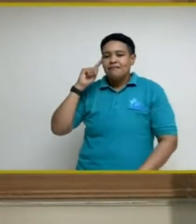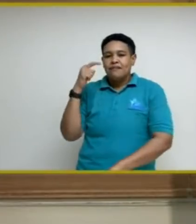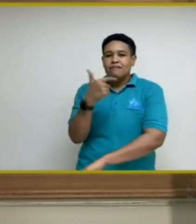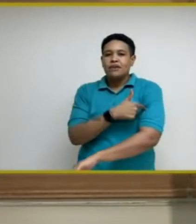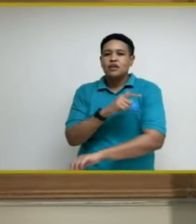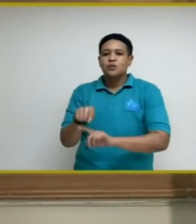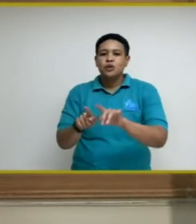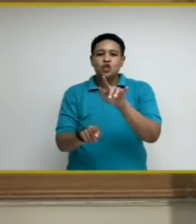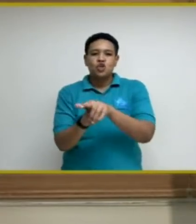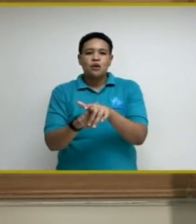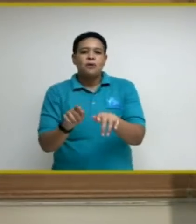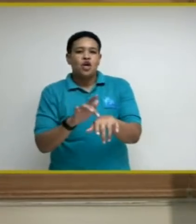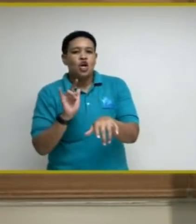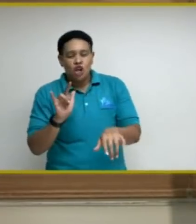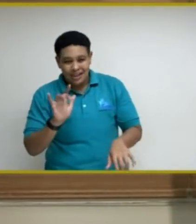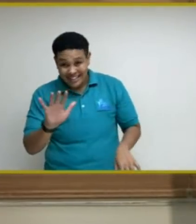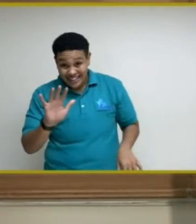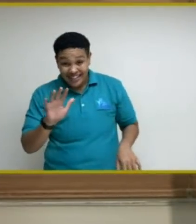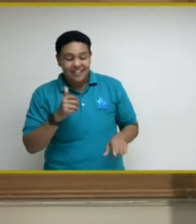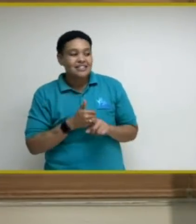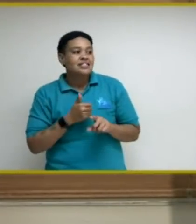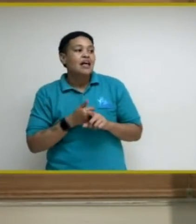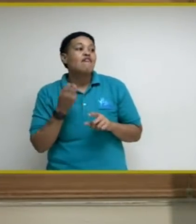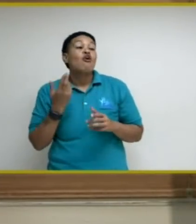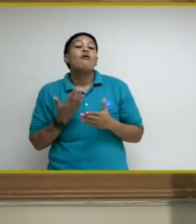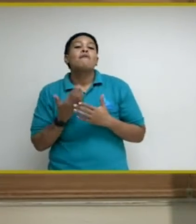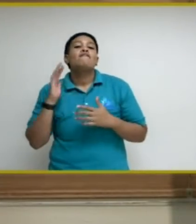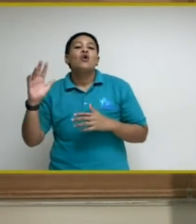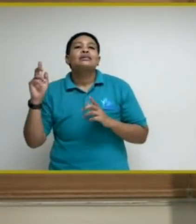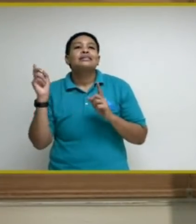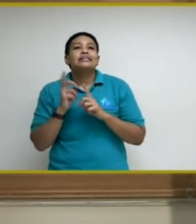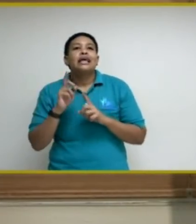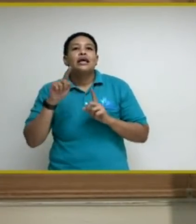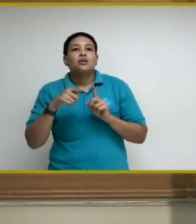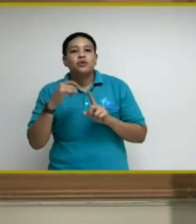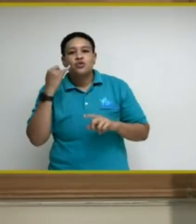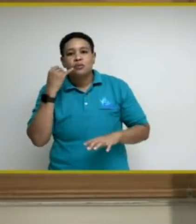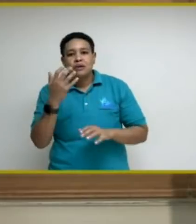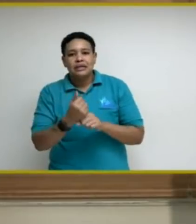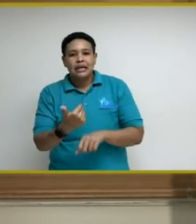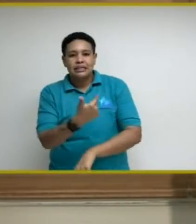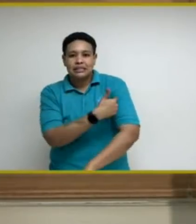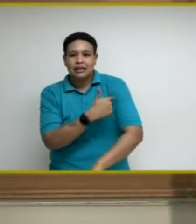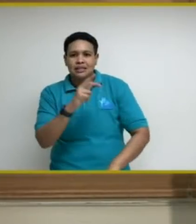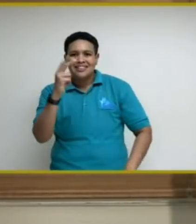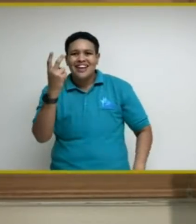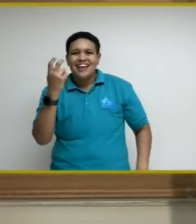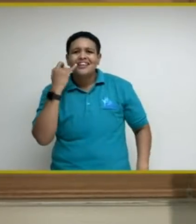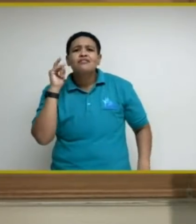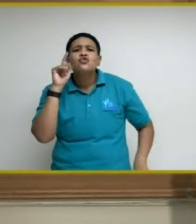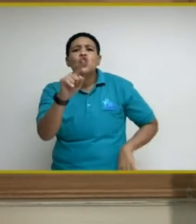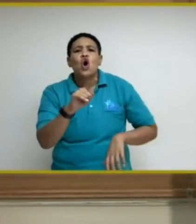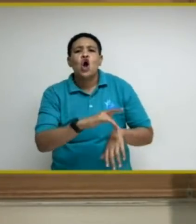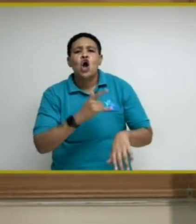up early to or before their due date to get their second shot.